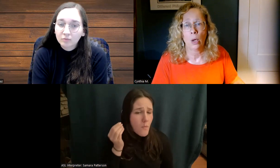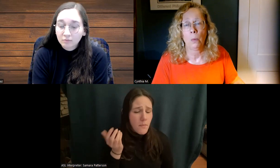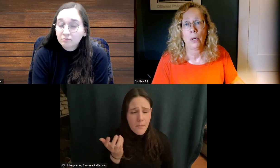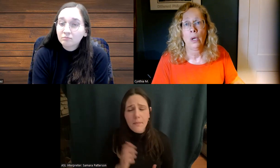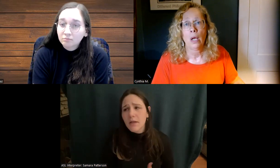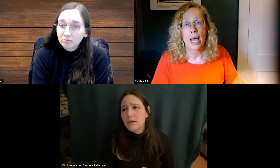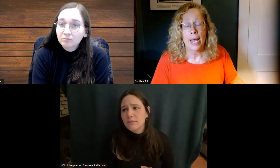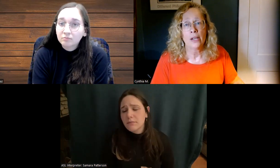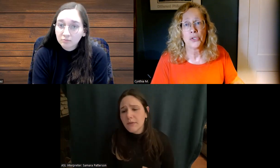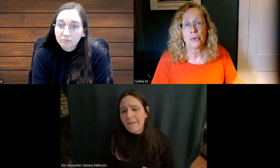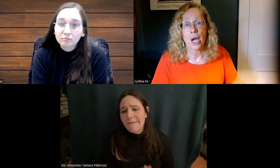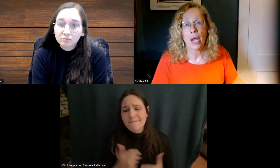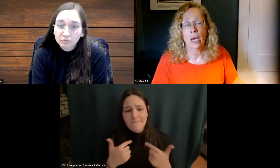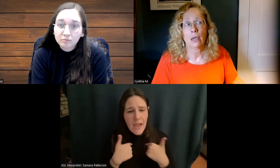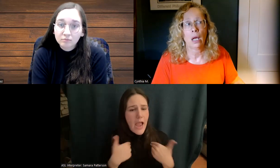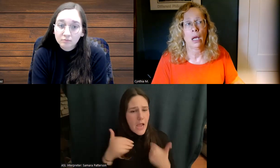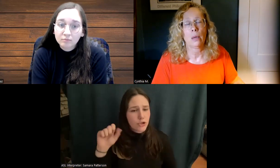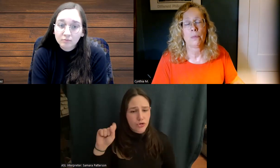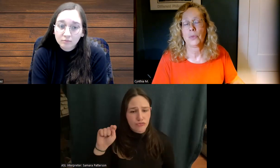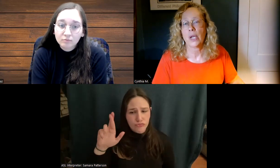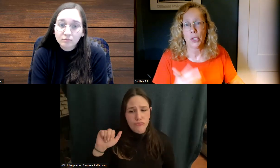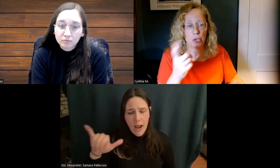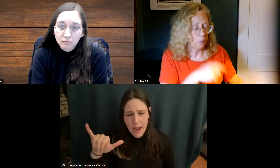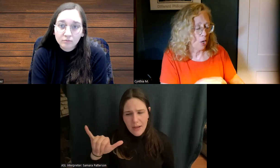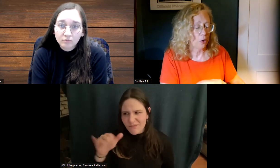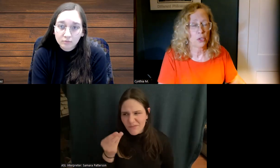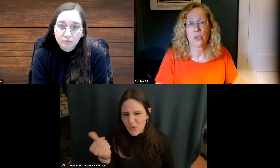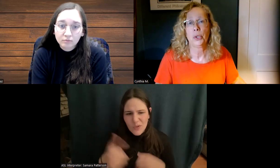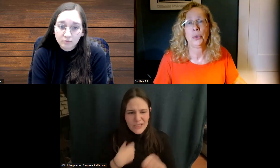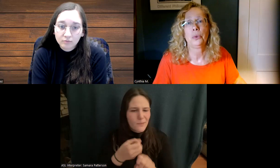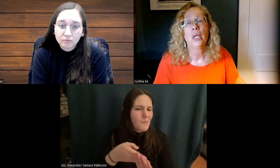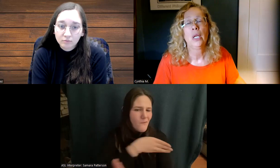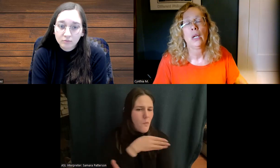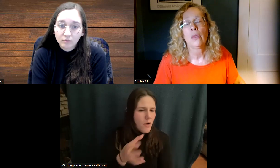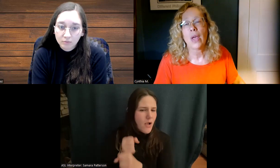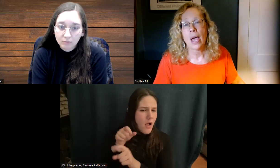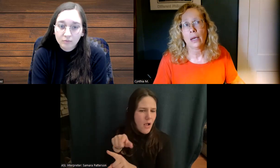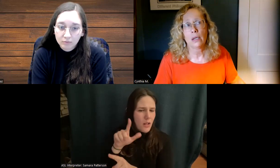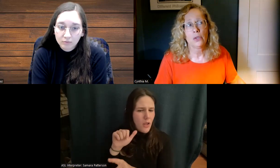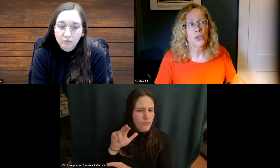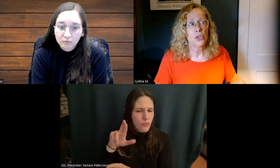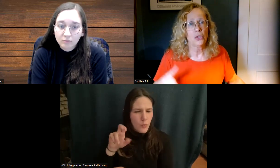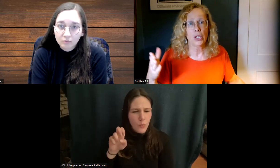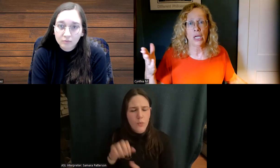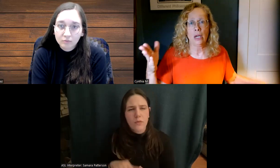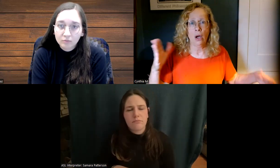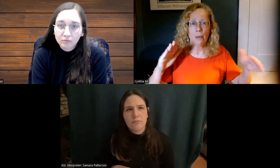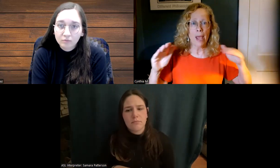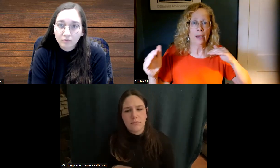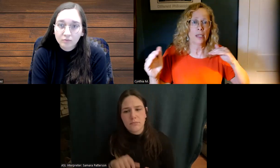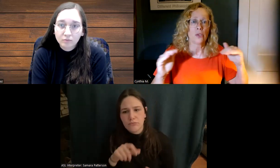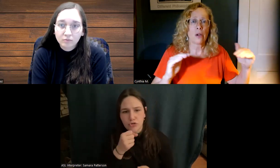to help. I had a stray several years prior to LaRue that